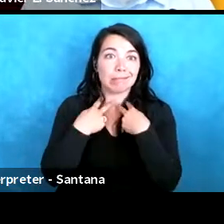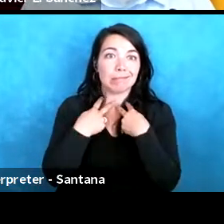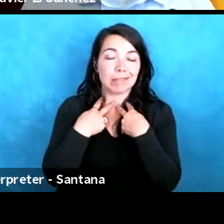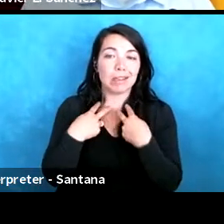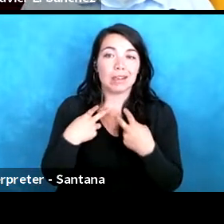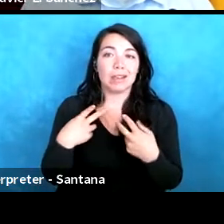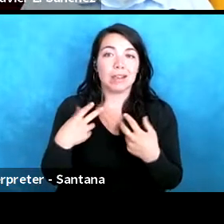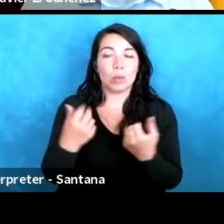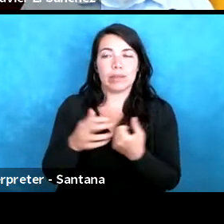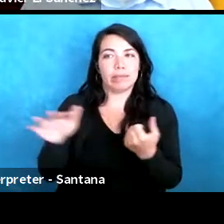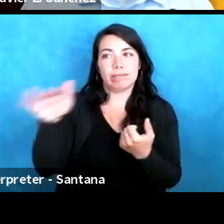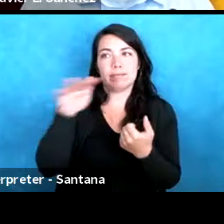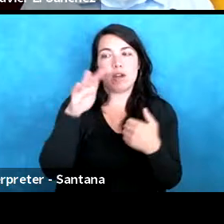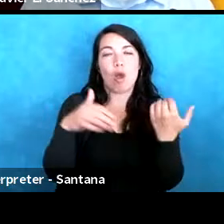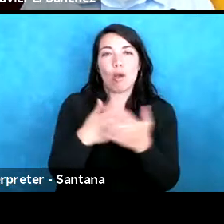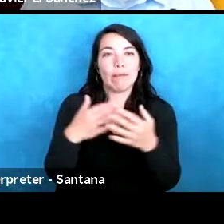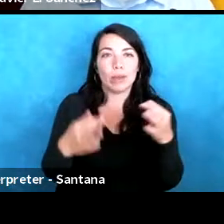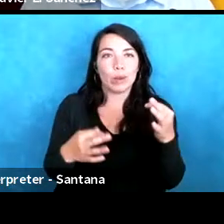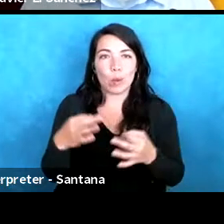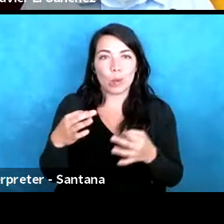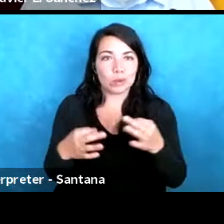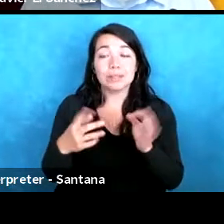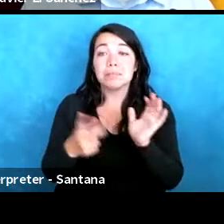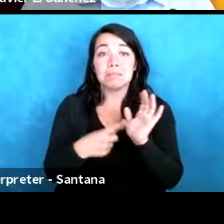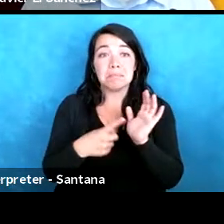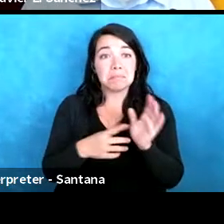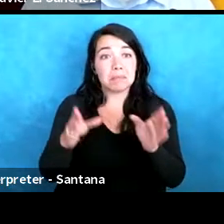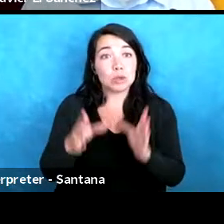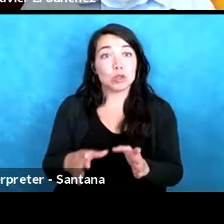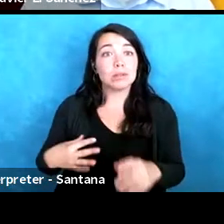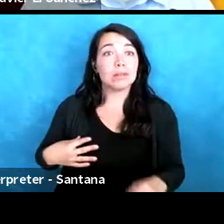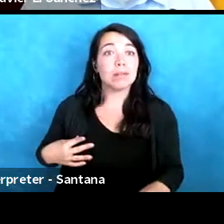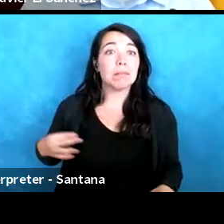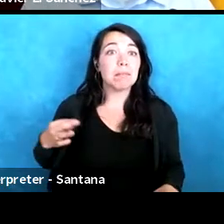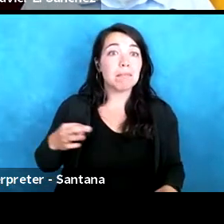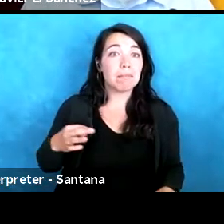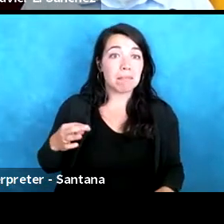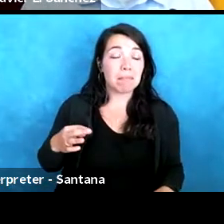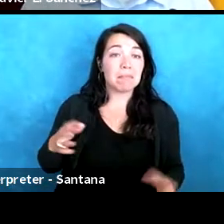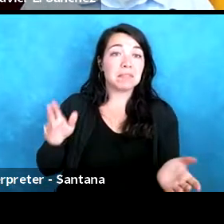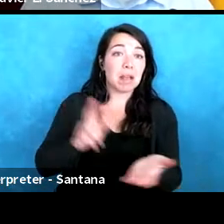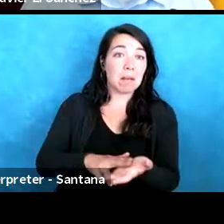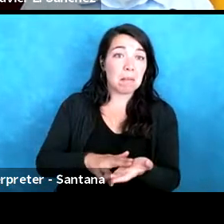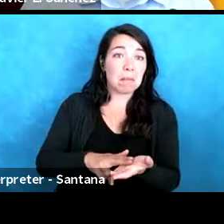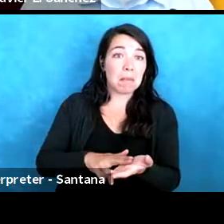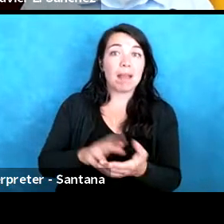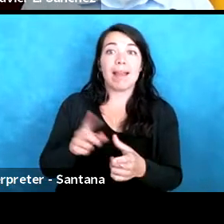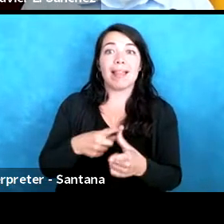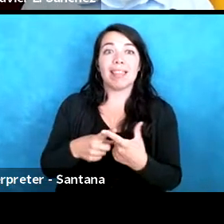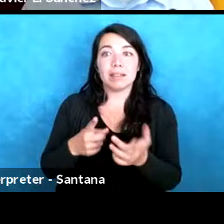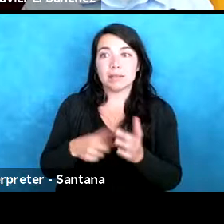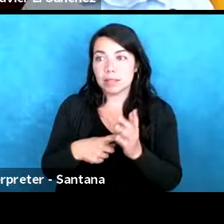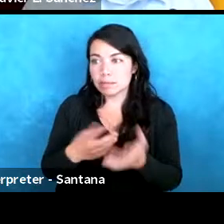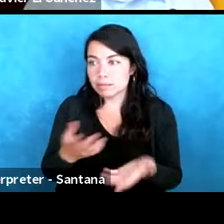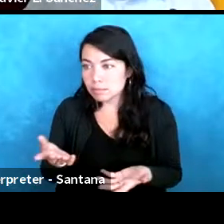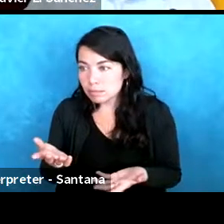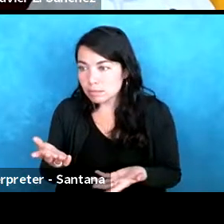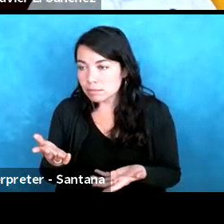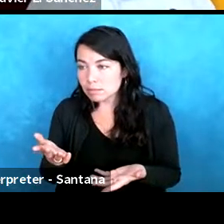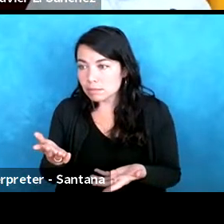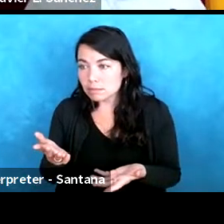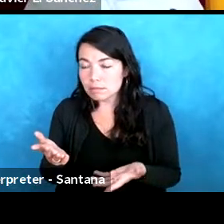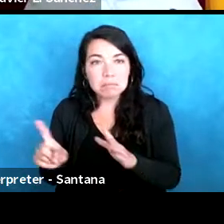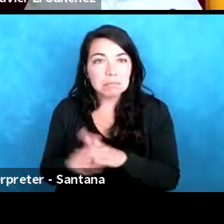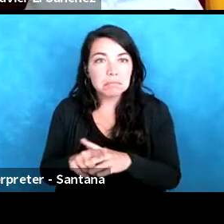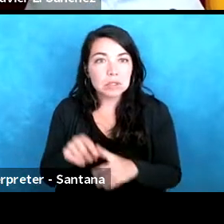sign up and they will either appear or they won't appear, or they will appear and maybe perform